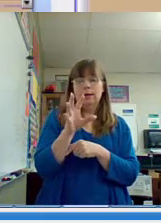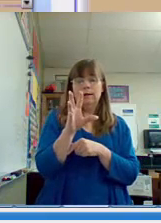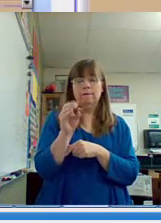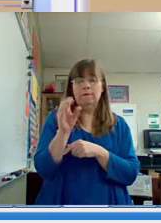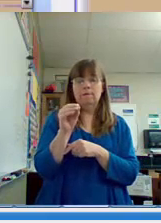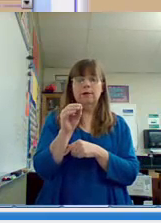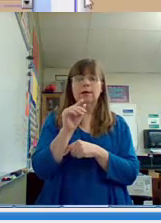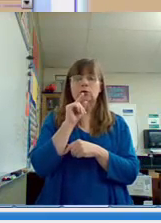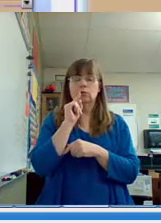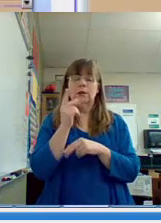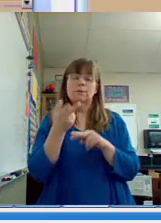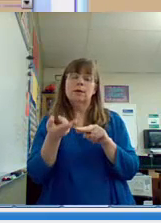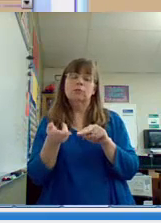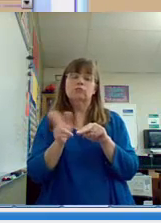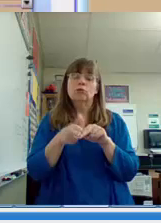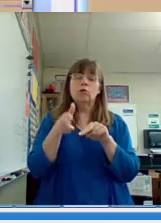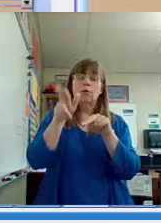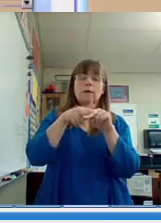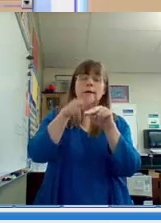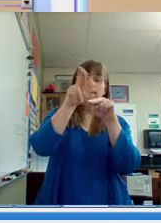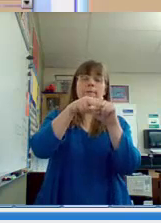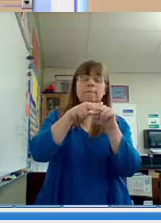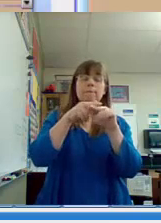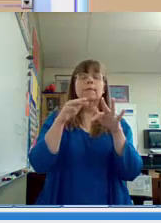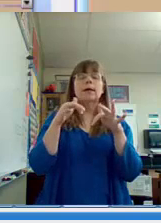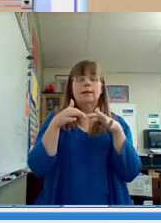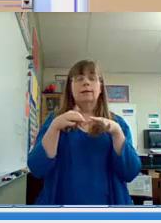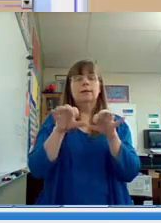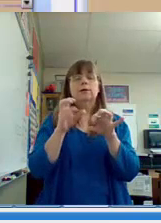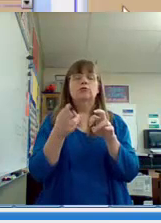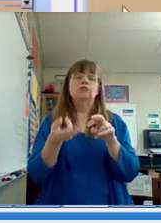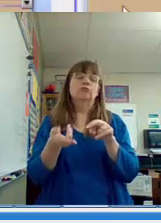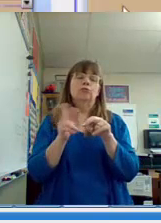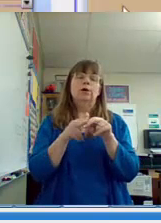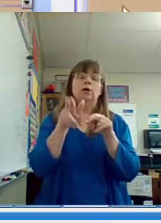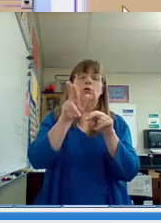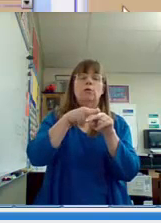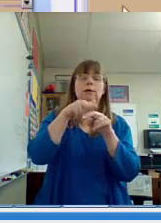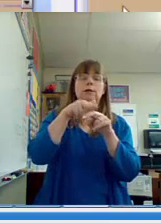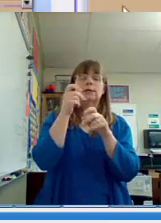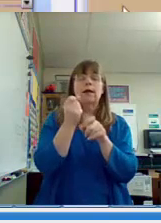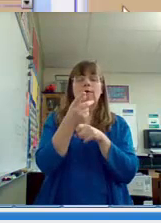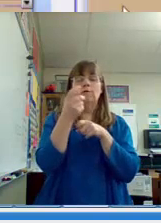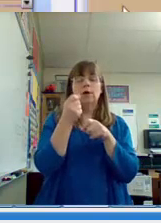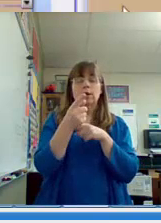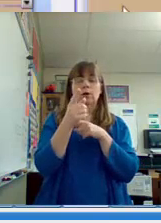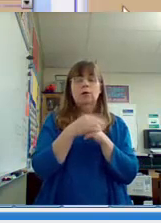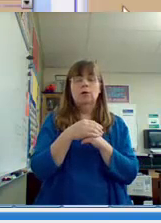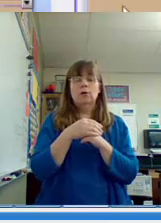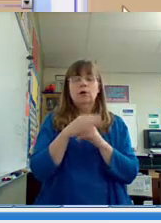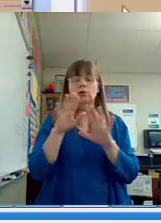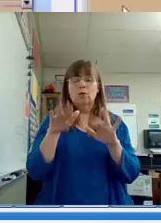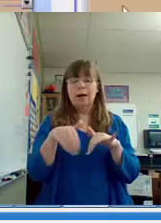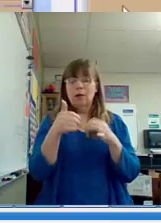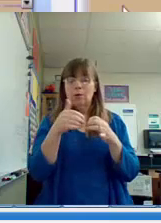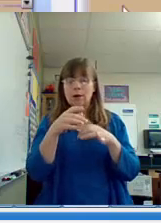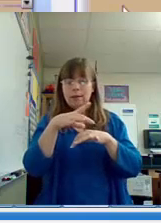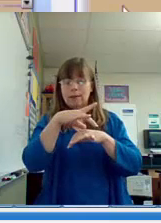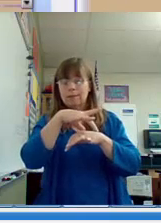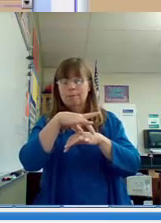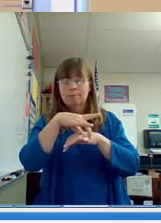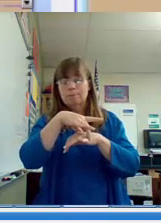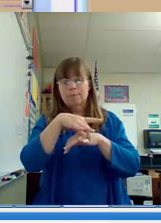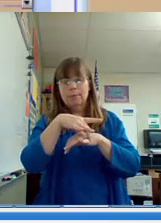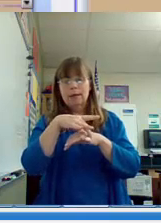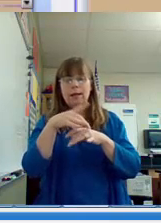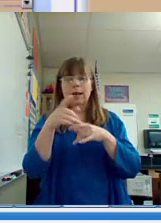been going up, and it continues to go up every year. So there's, how can the planet handle